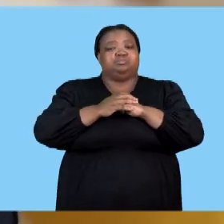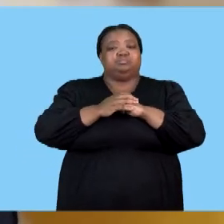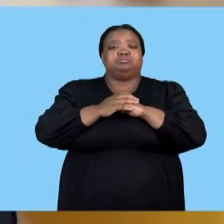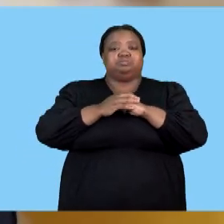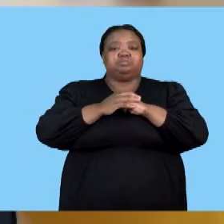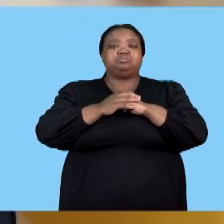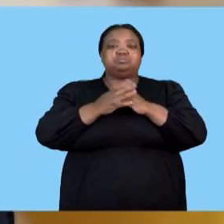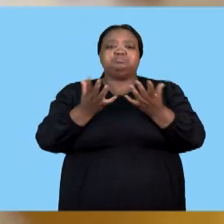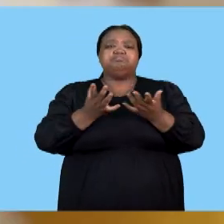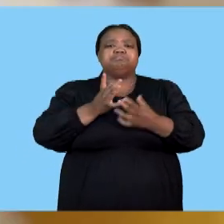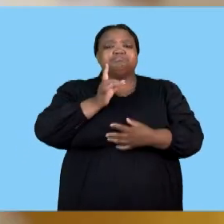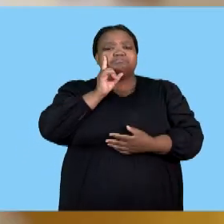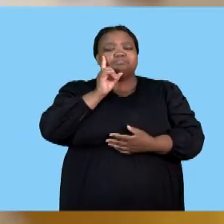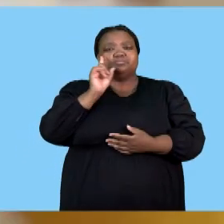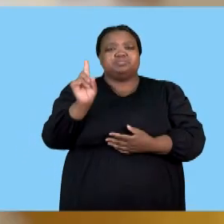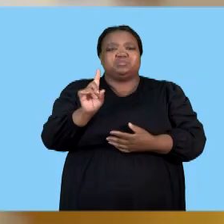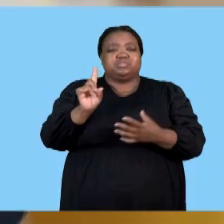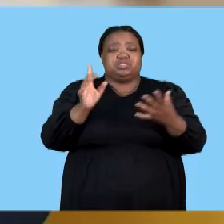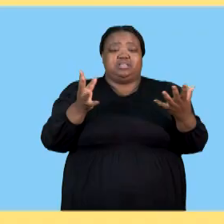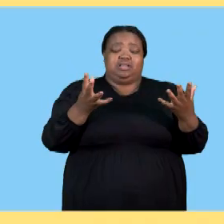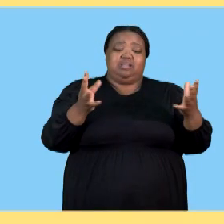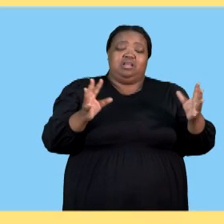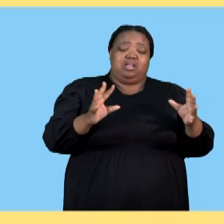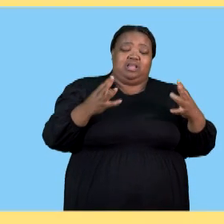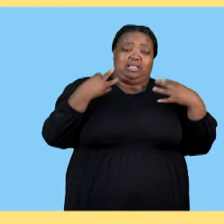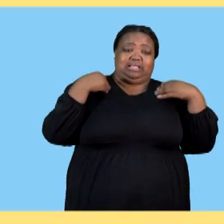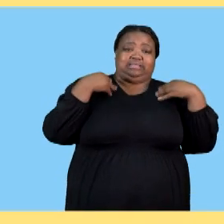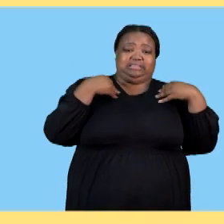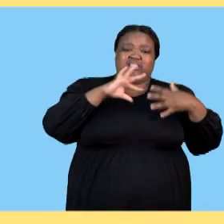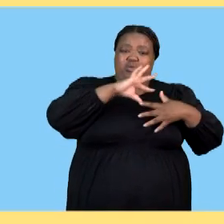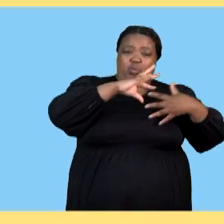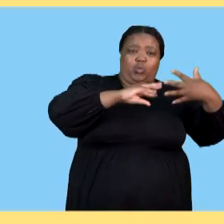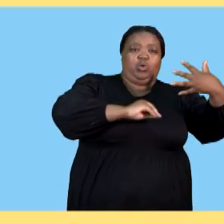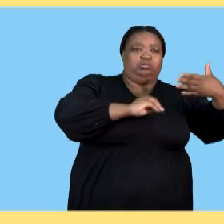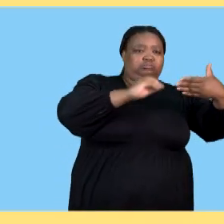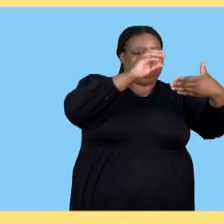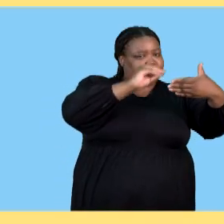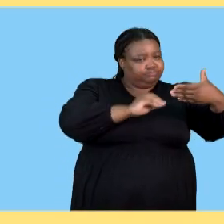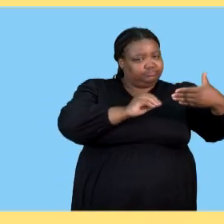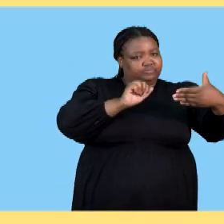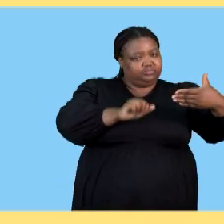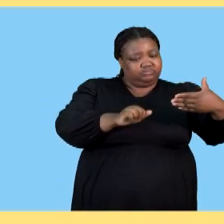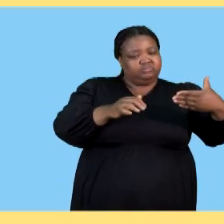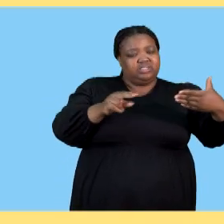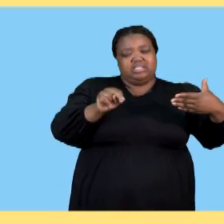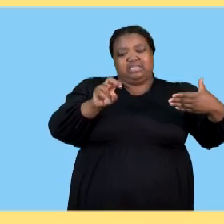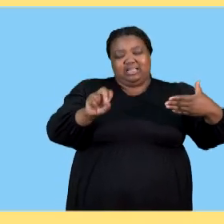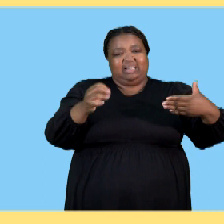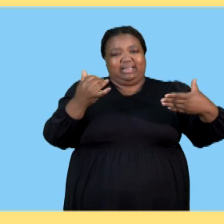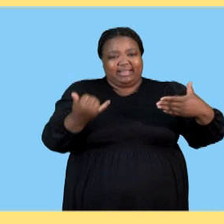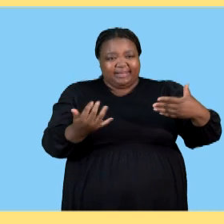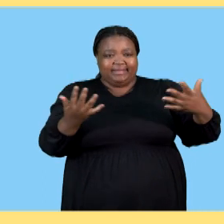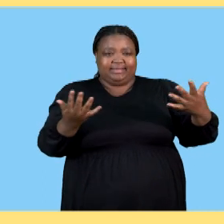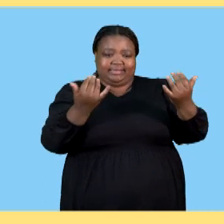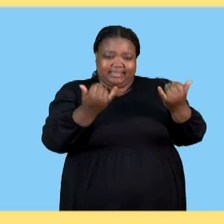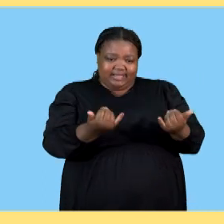liabilities. That is why you see when we did our assets, we took all our assets, that is our non-current